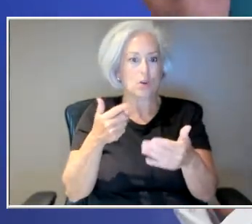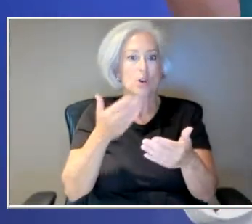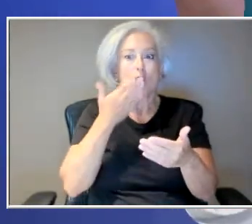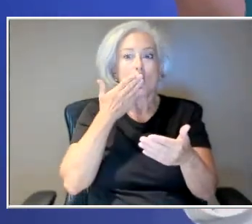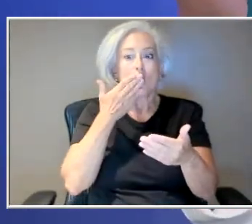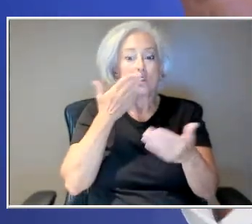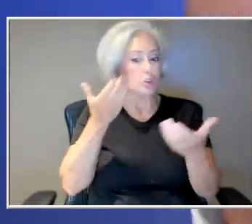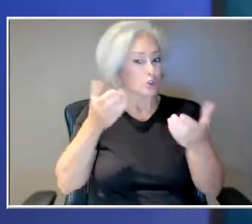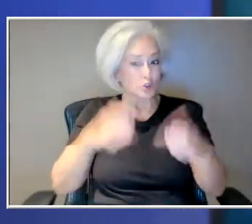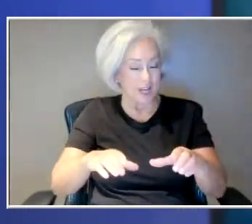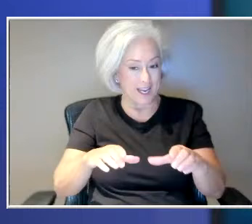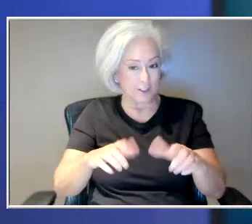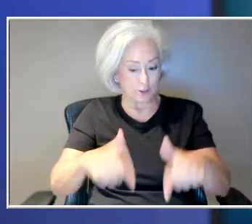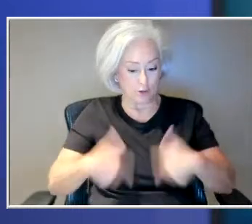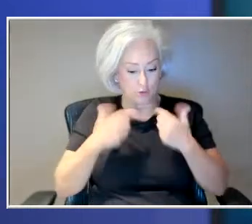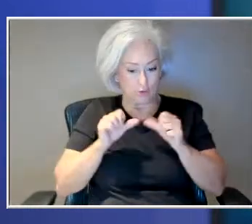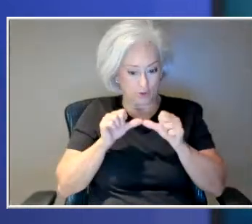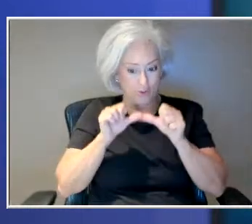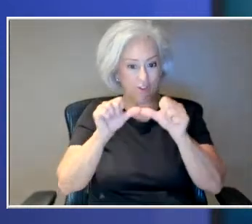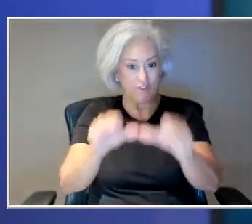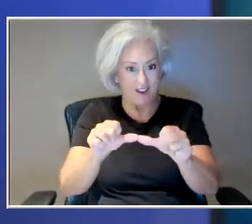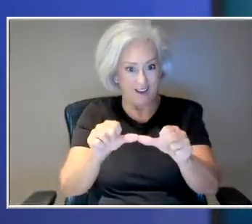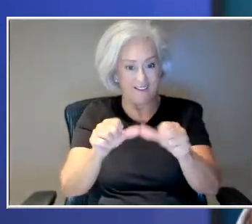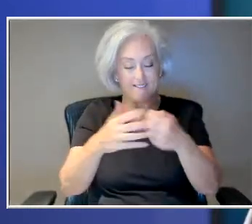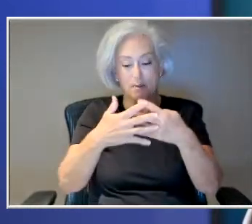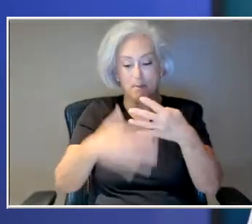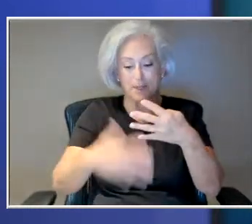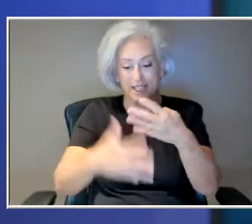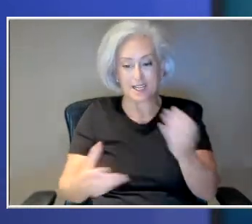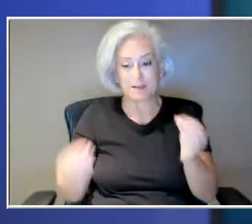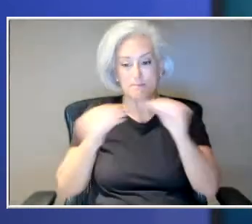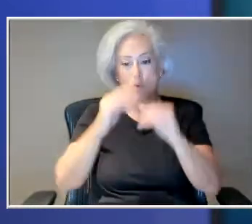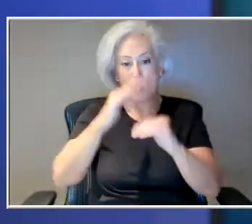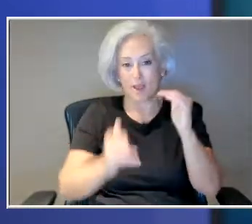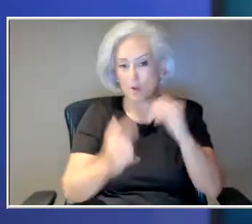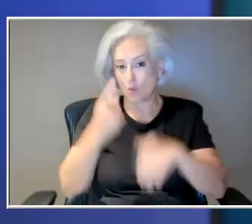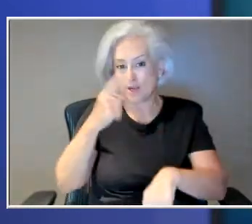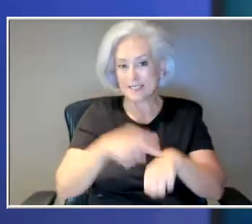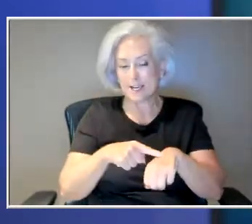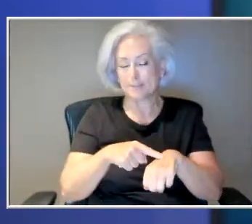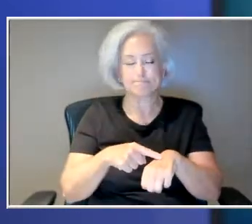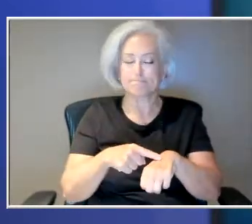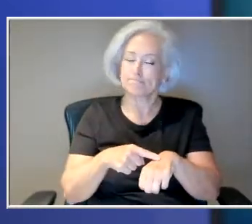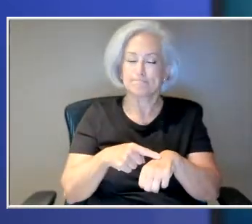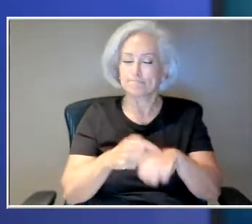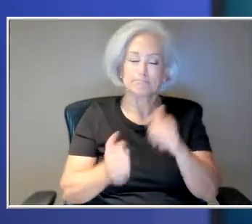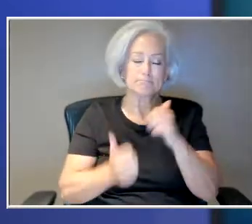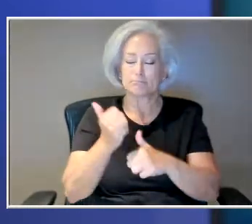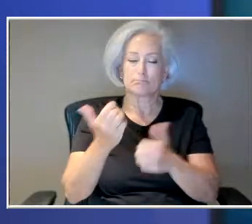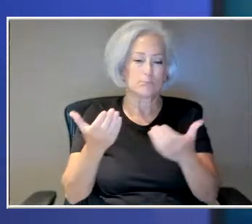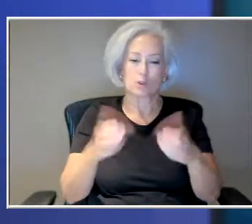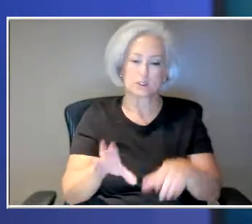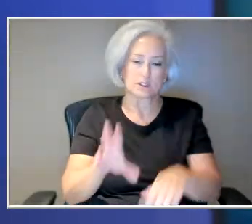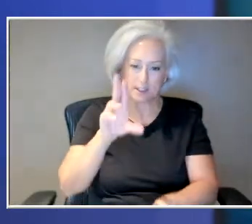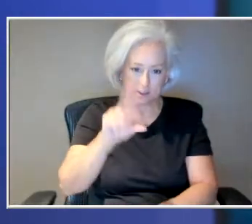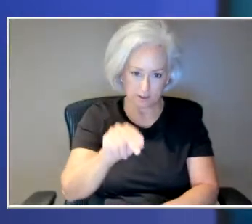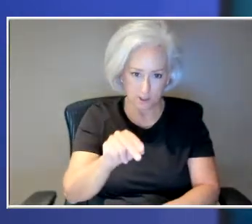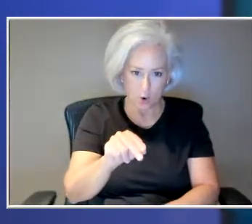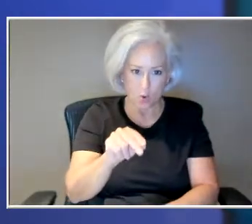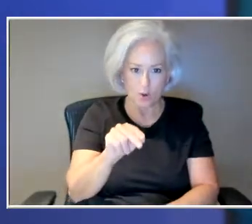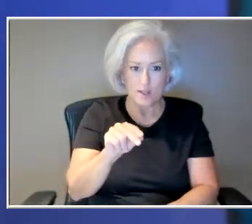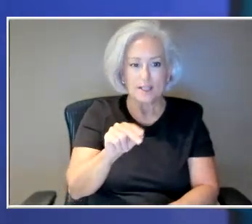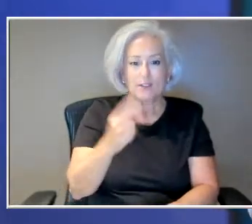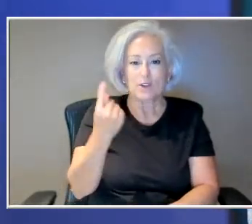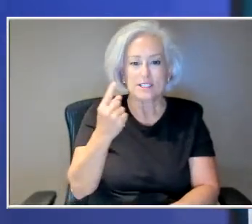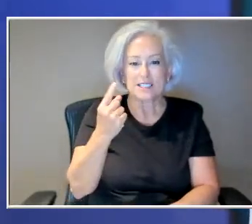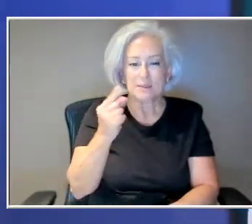to confirm the location of the aneurysm, understand its very specific anatomy for something that's only about this big, to